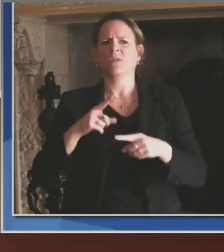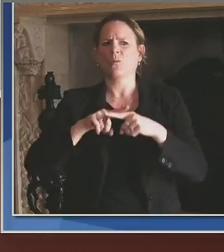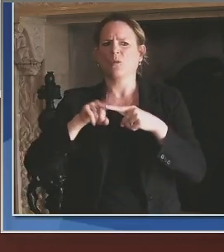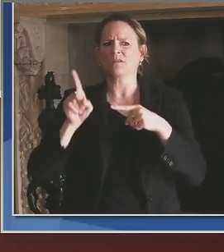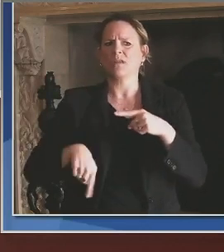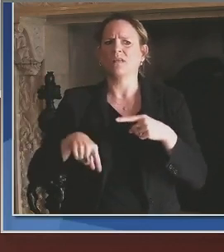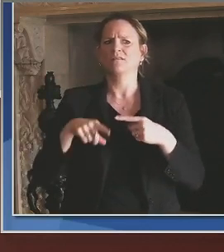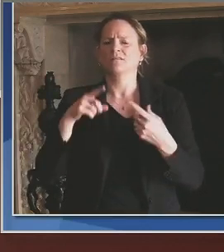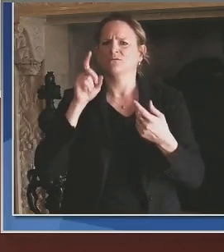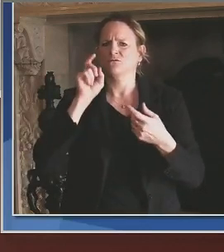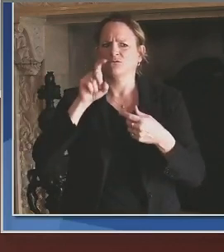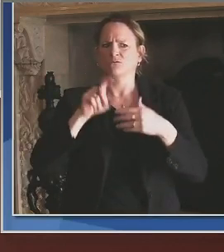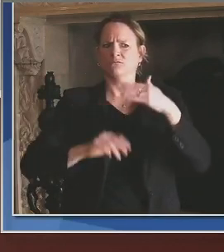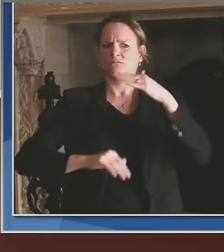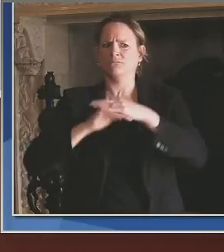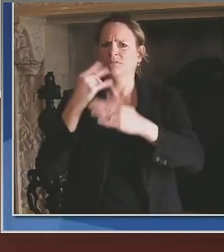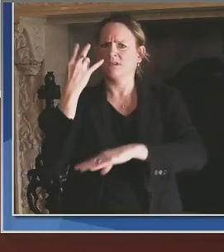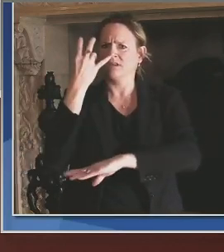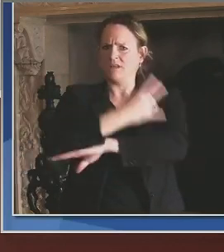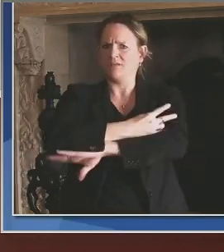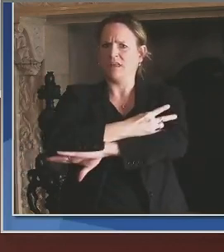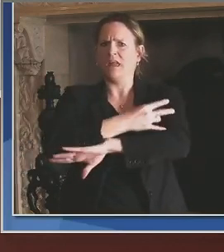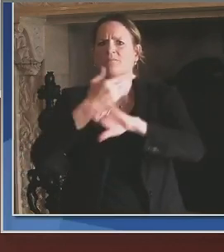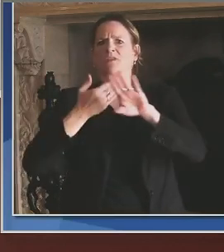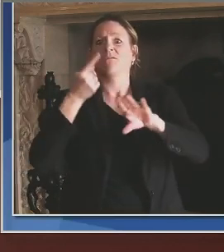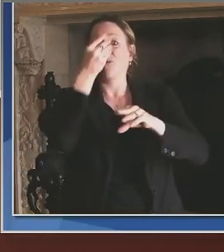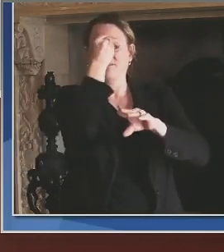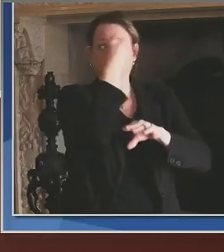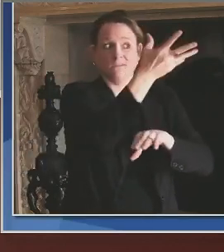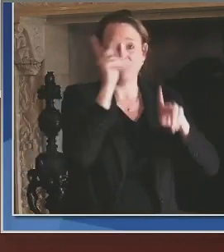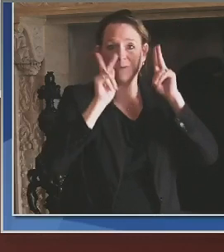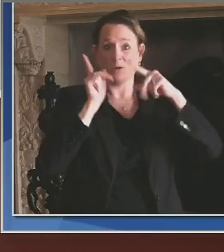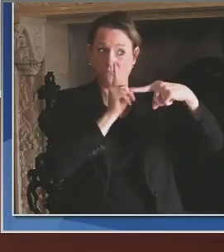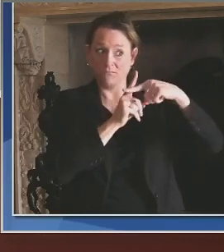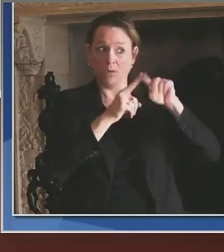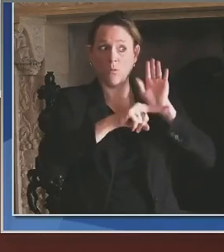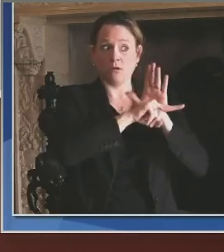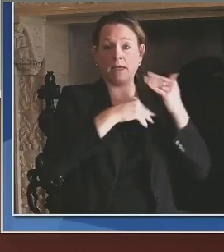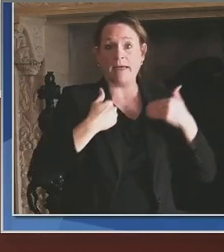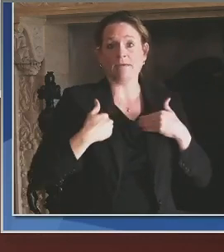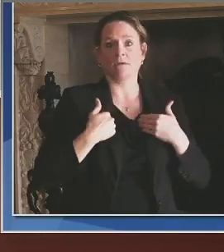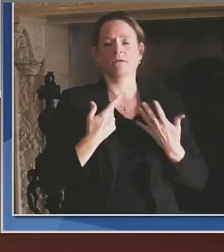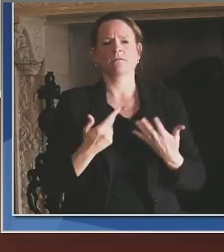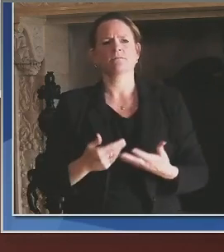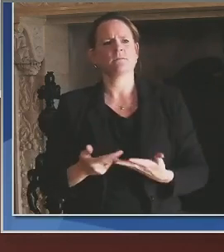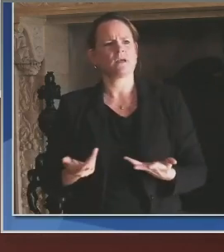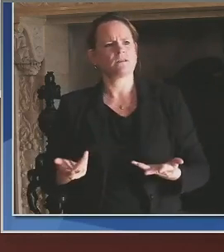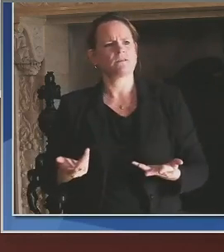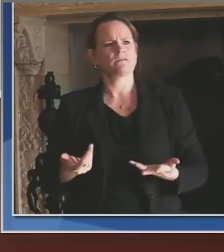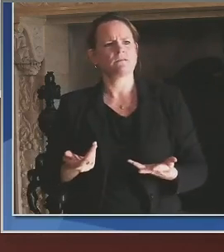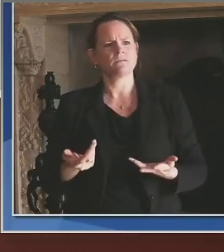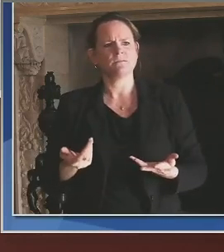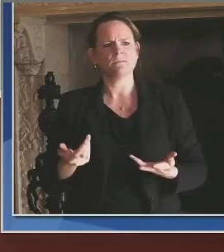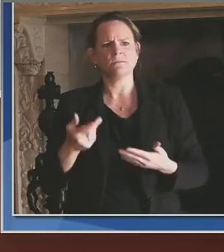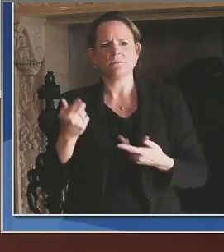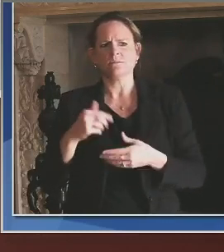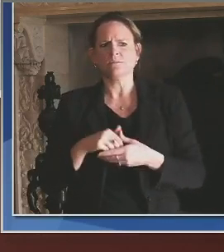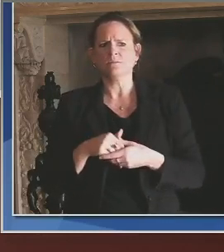I'm wondering what the reason for this high turnaround time is for some of those labs, and do the results even matter